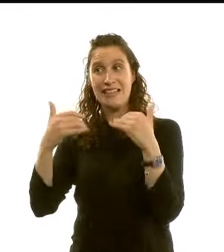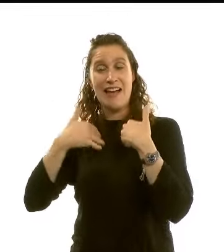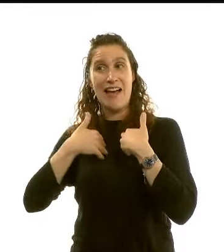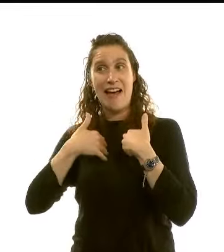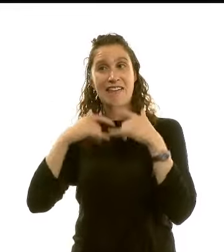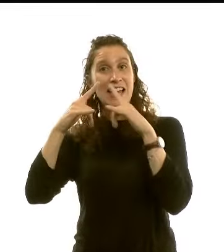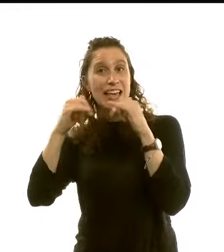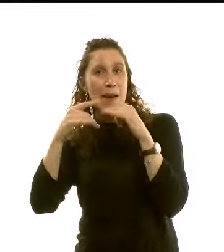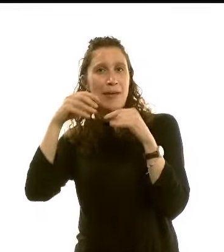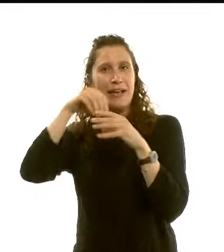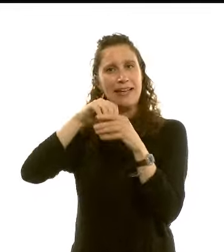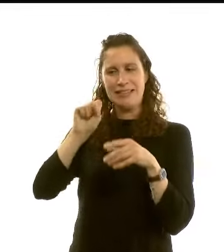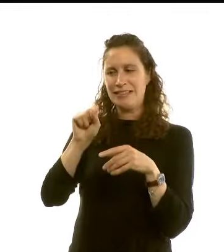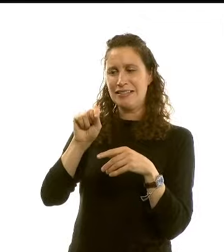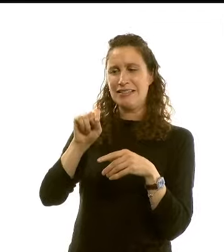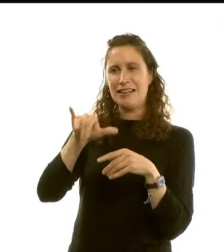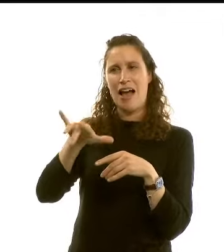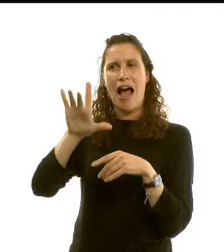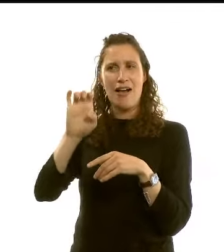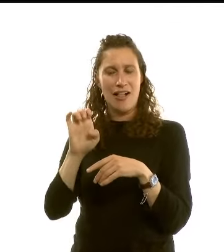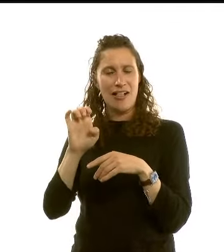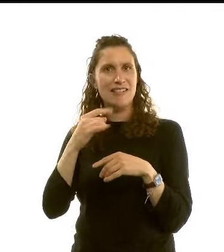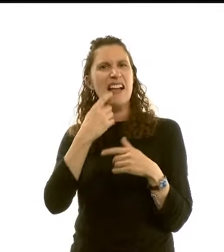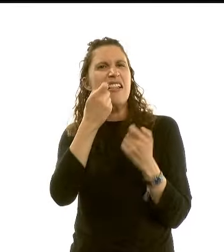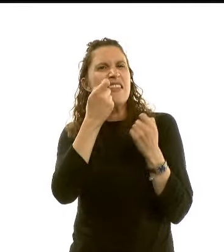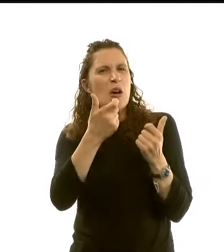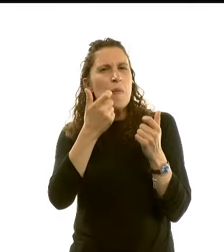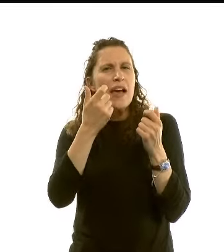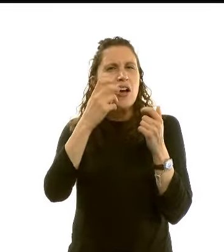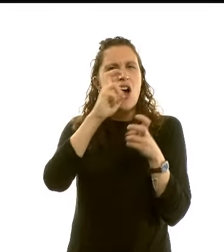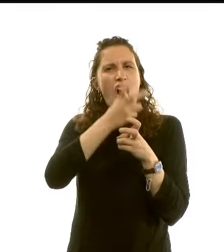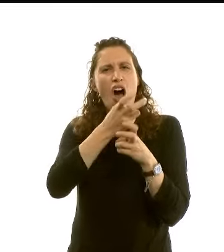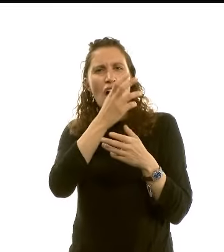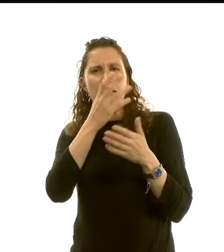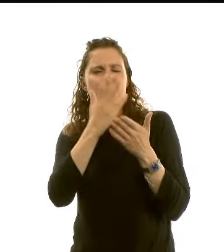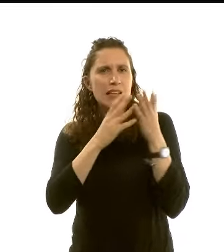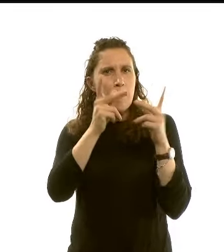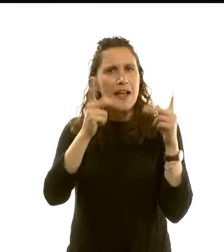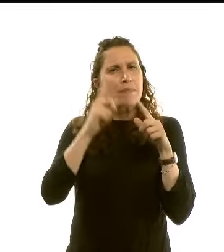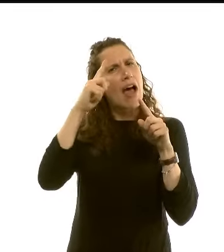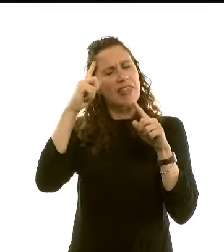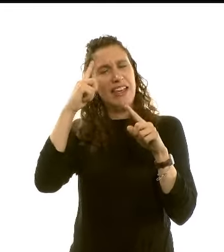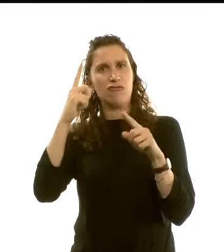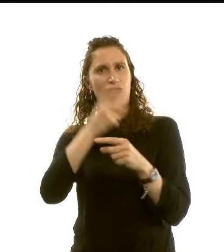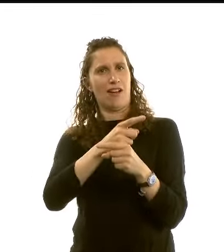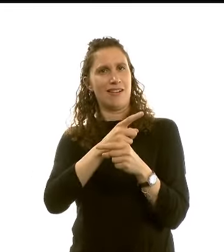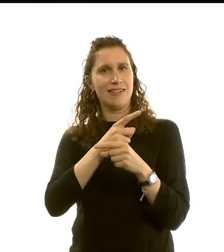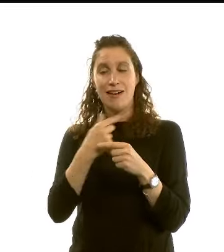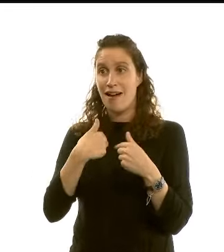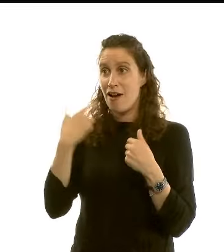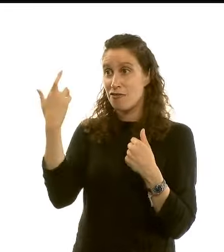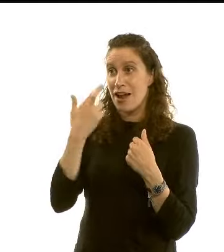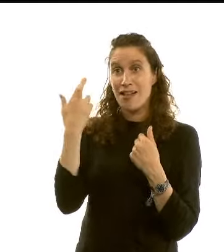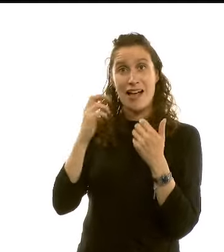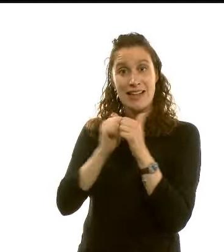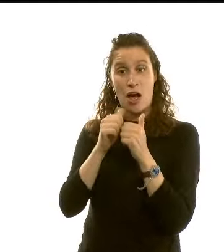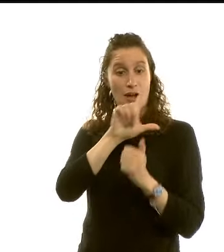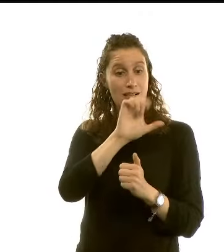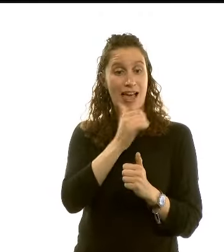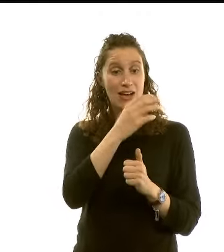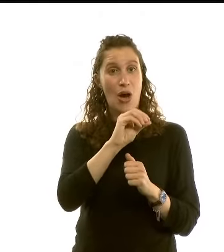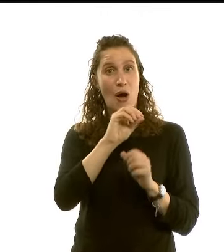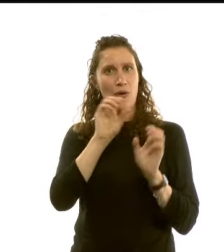Camping in style. It was a little tricky in some places, but I think we did it right. It also got me to realize how Lego bricks can be